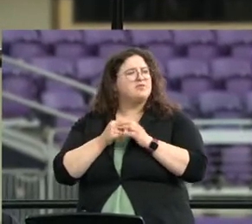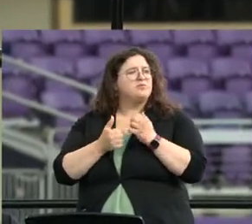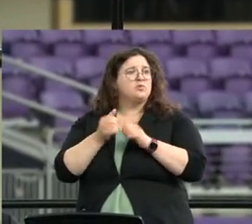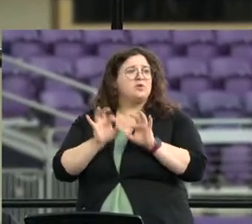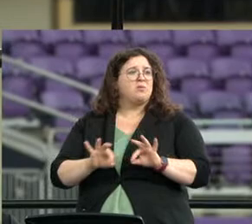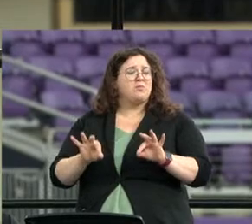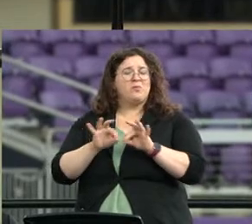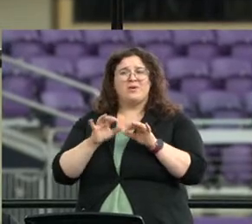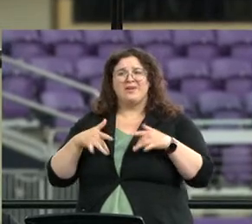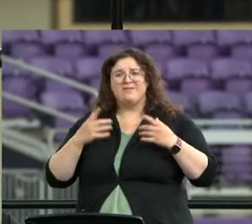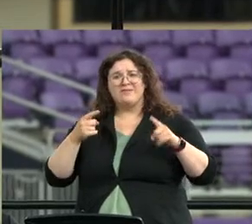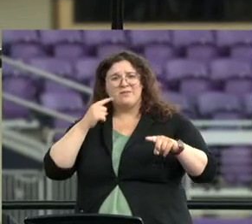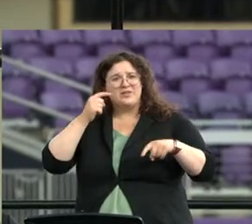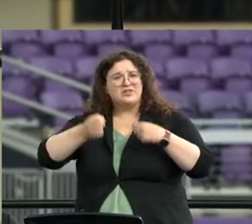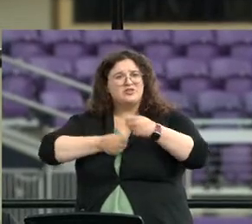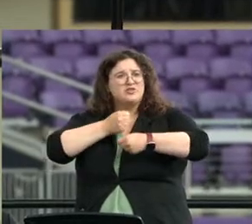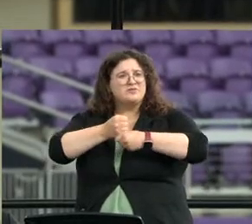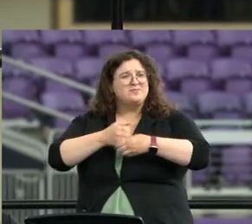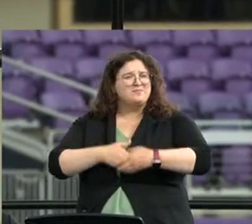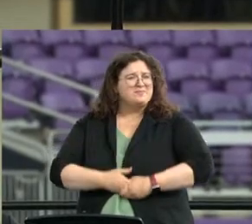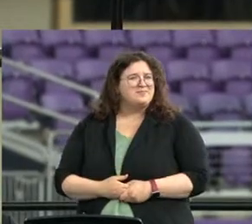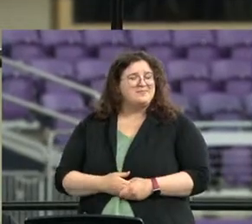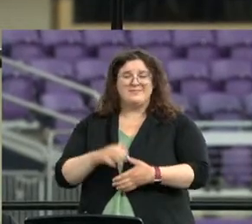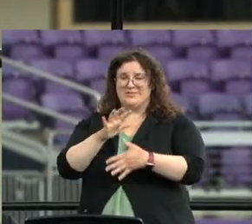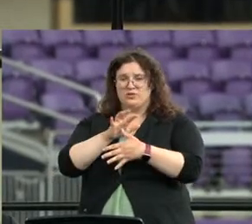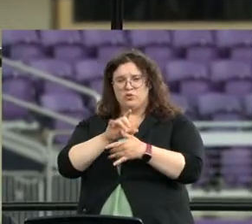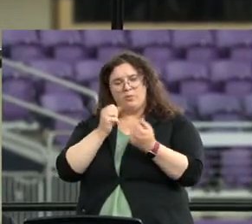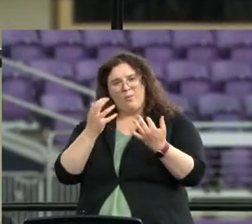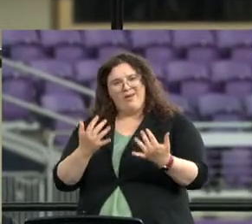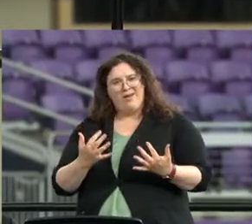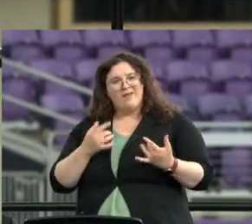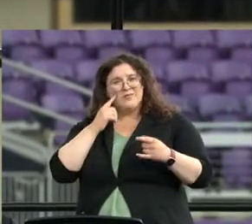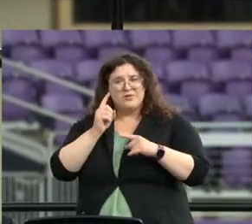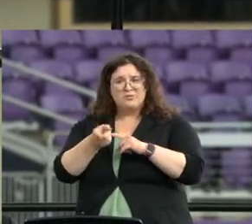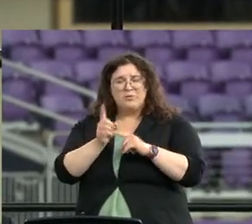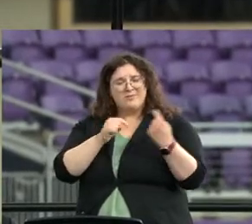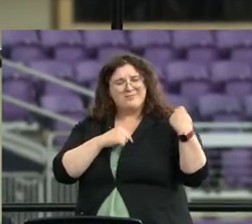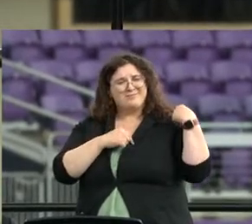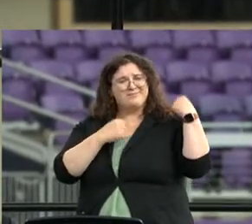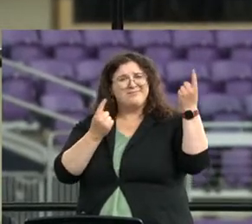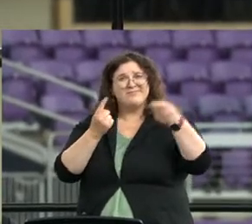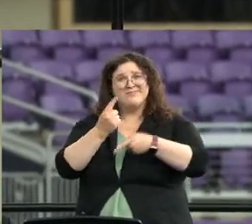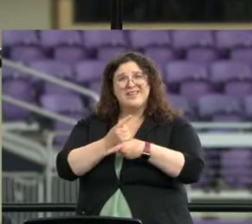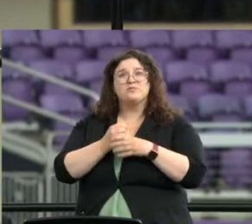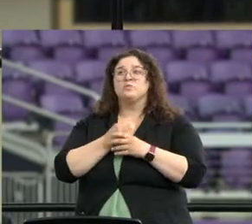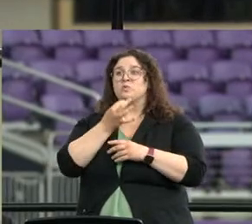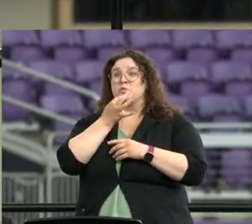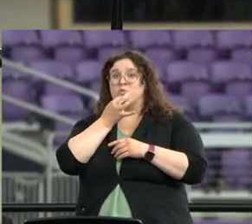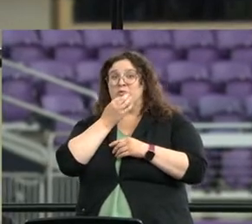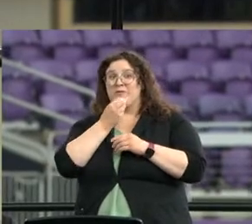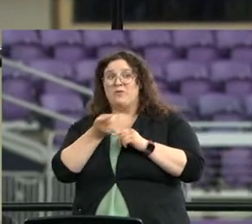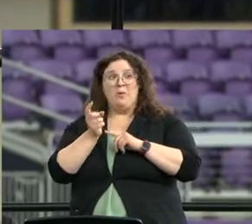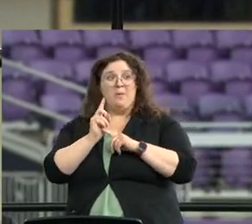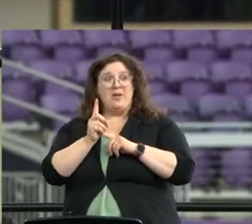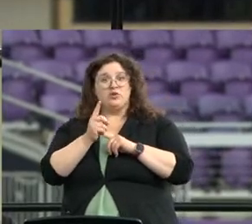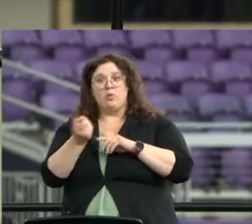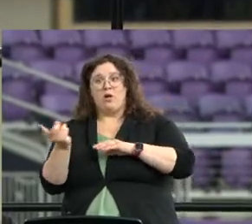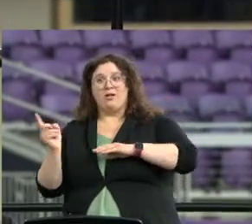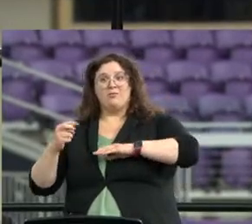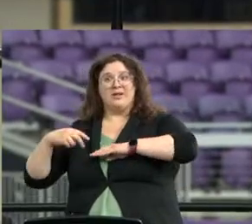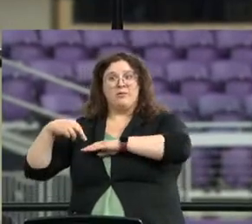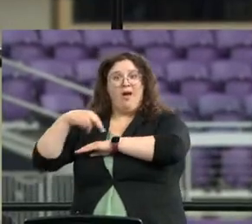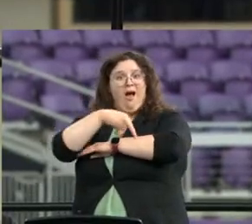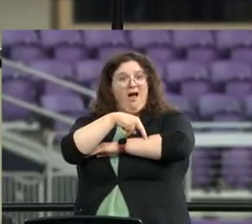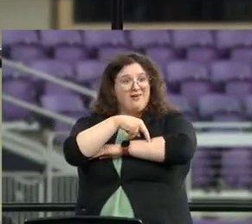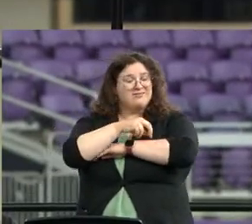the year. Seniors, you've been waiting for this moment for a long time. In just a few more moments, you will walk across the